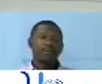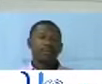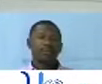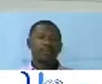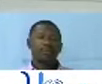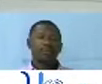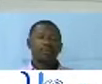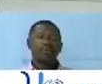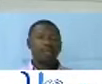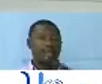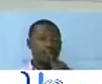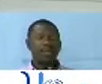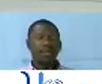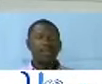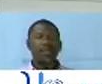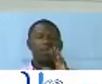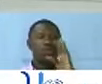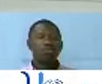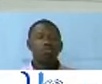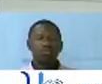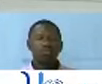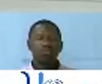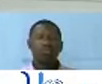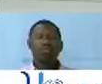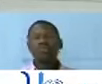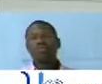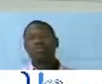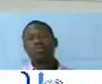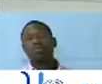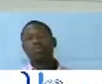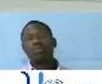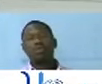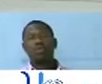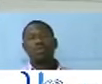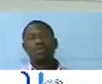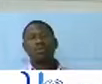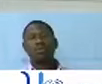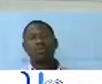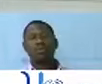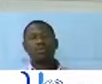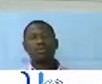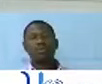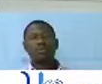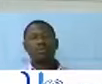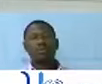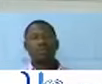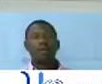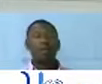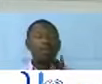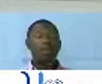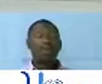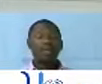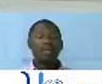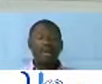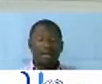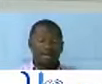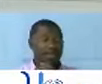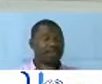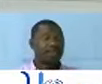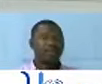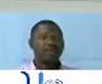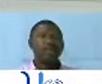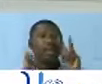Allegedly, ci tuuma go xamné ni on the instructions of the ex-president. Lo xamné mu ngi duké